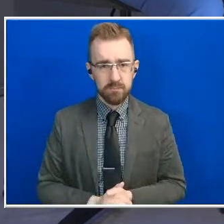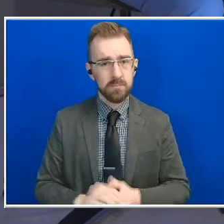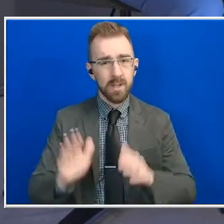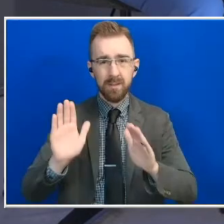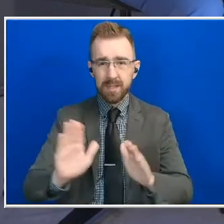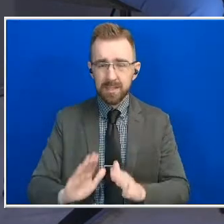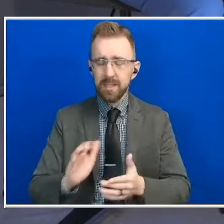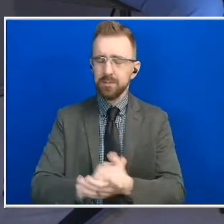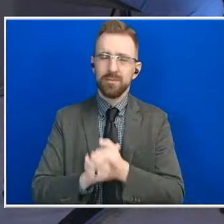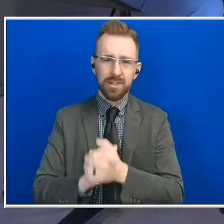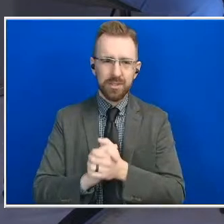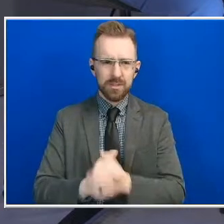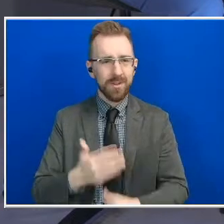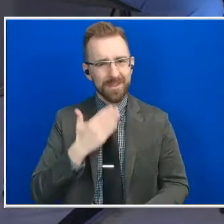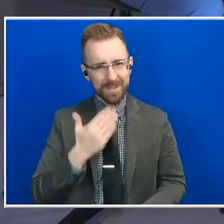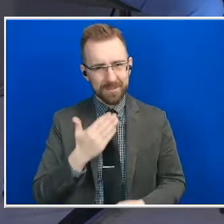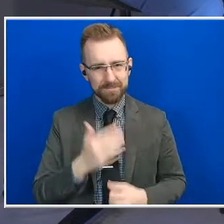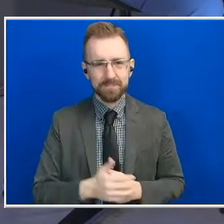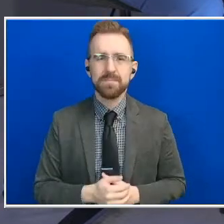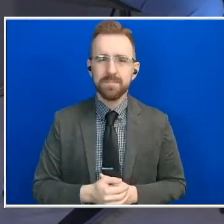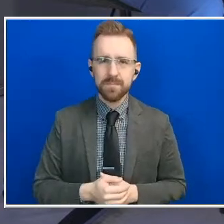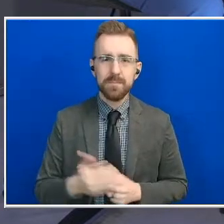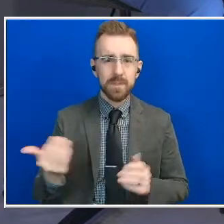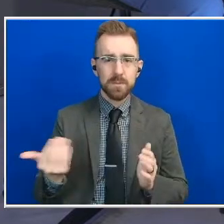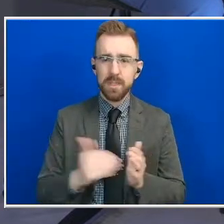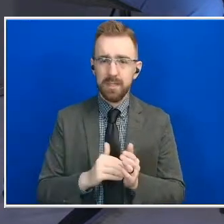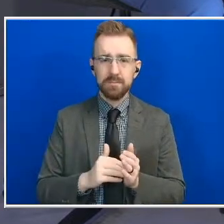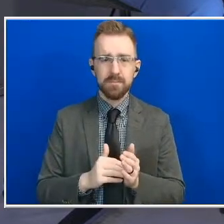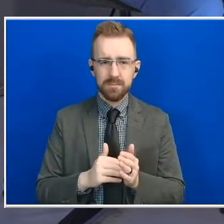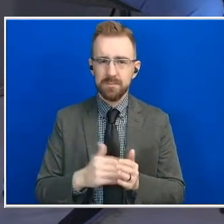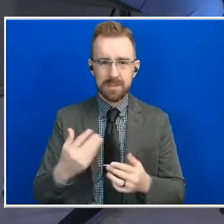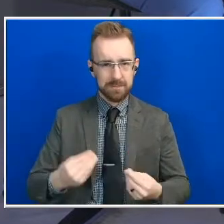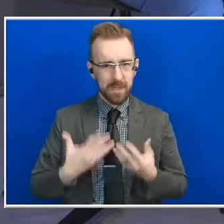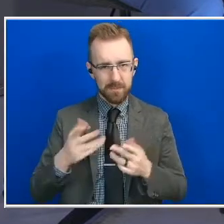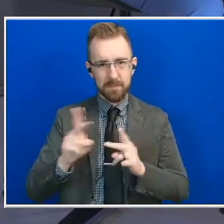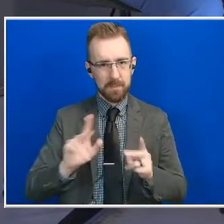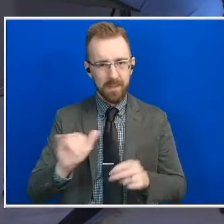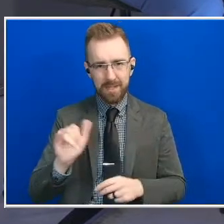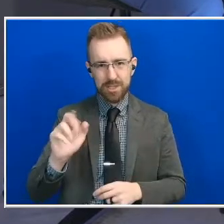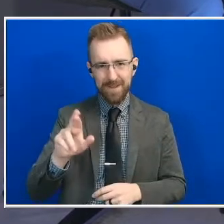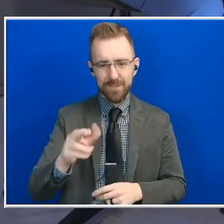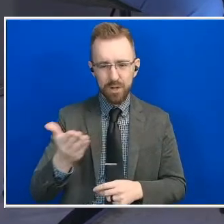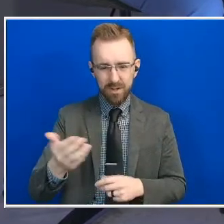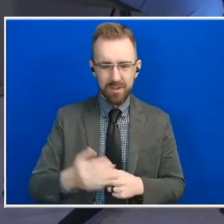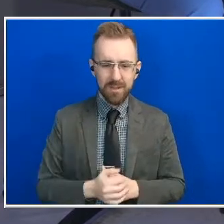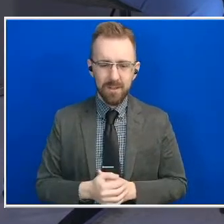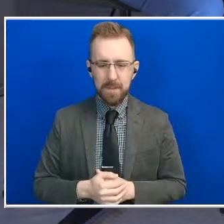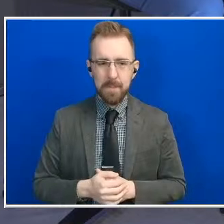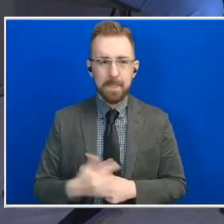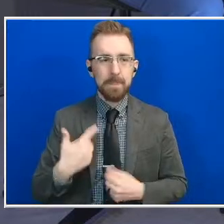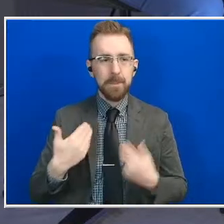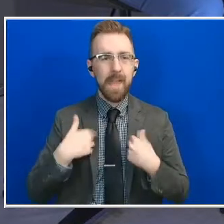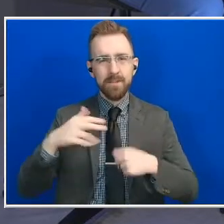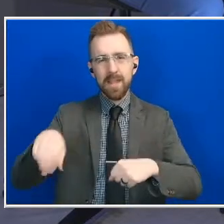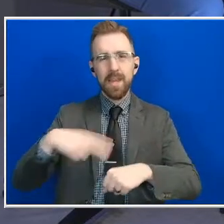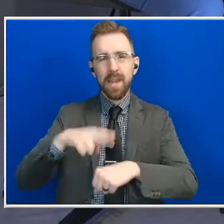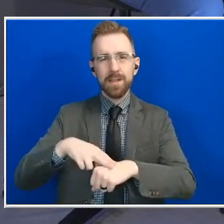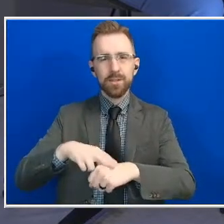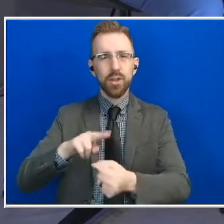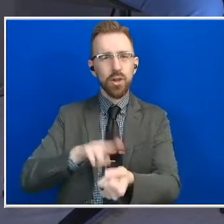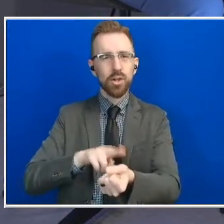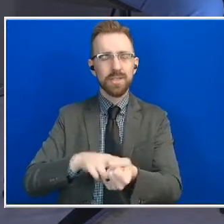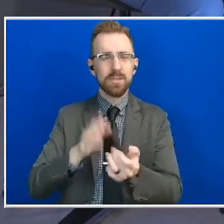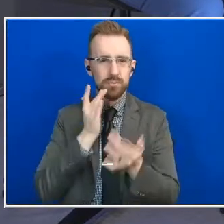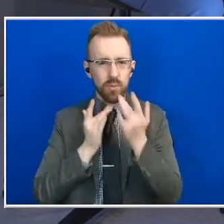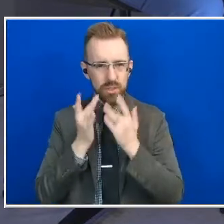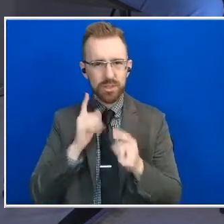thank you. And again, all inspired by people like Jennifer. We have this national nursing shortage, as we know. What's it like to